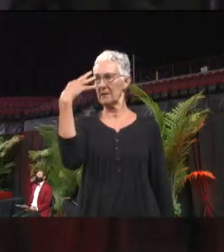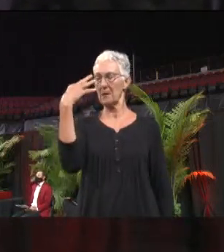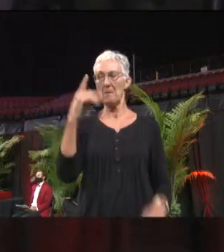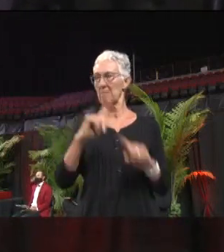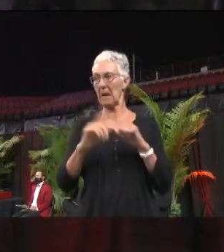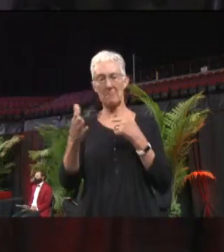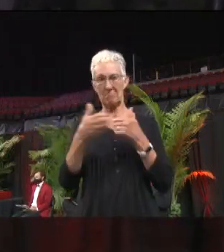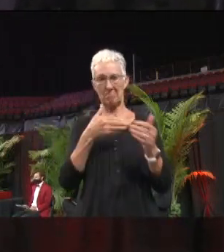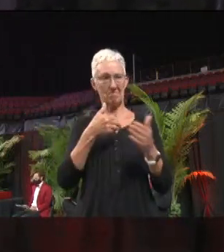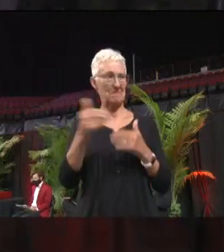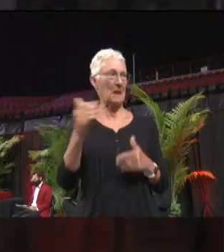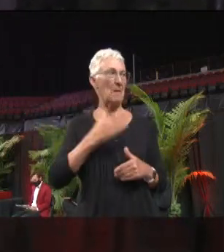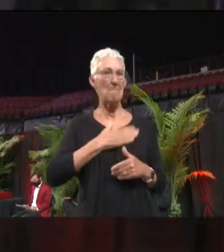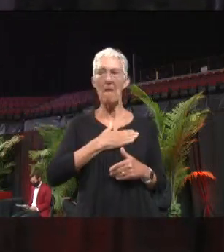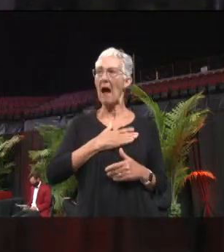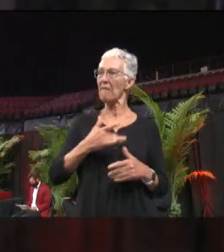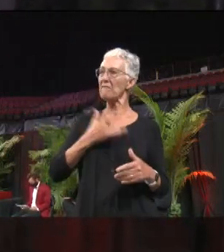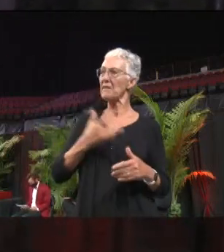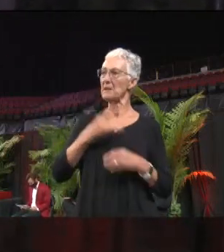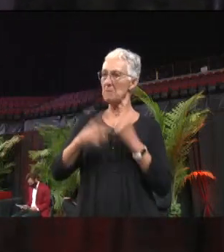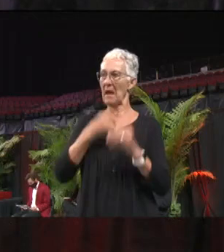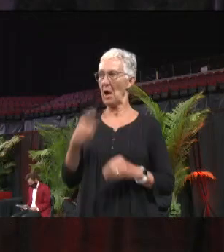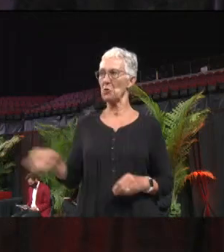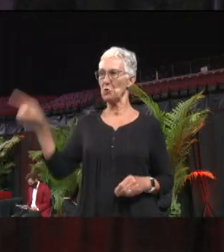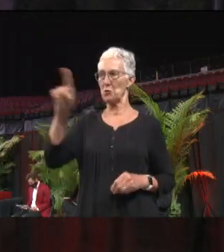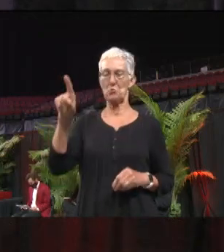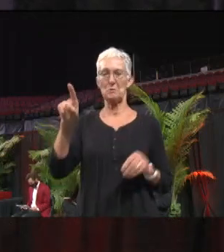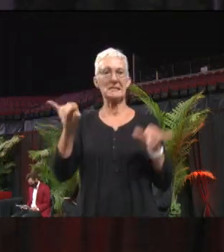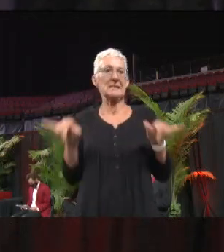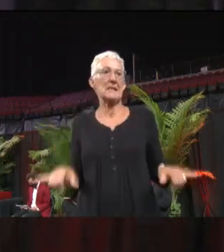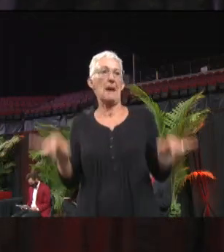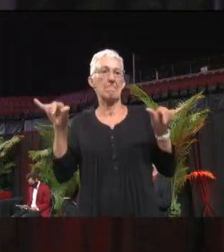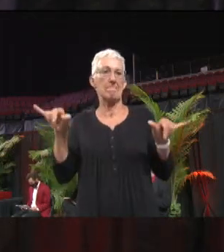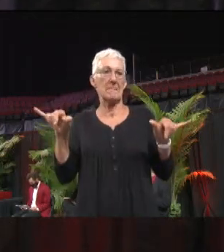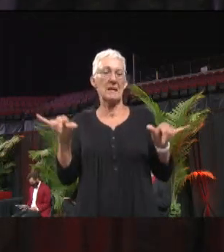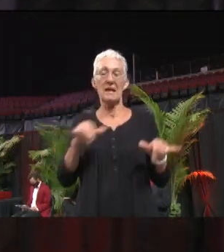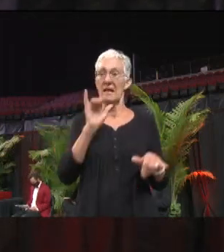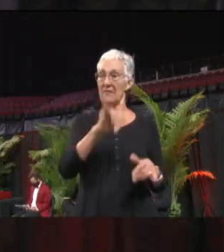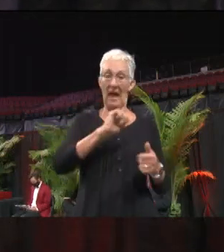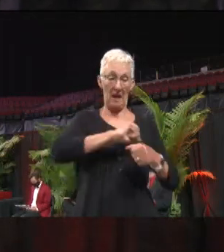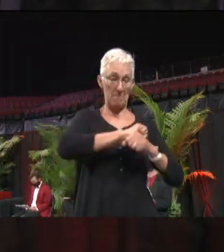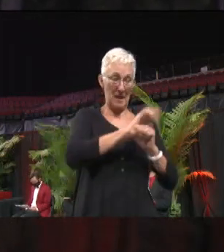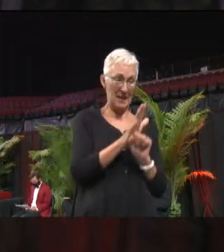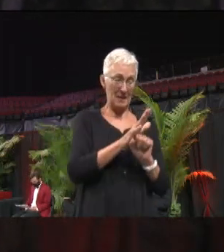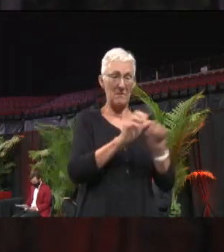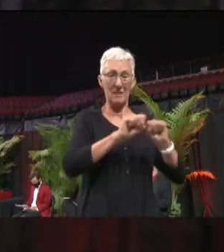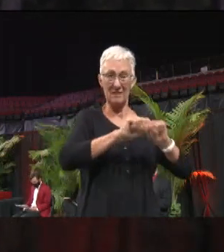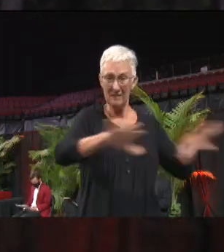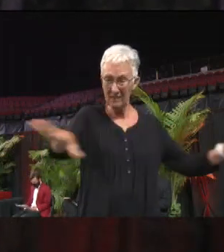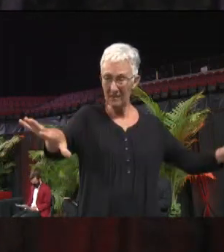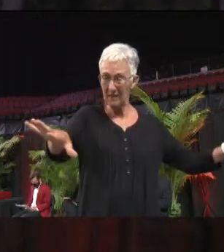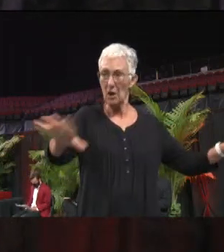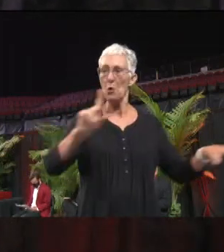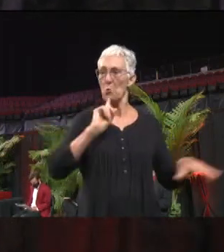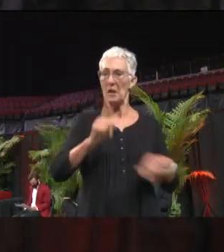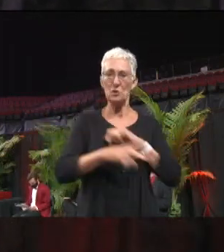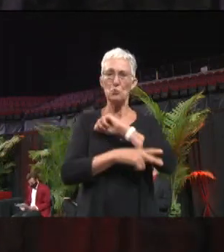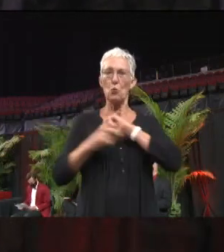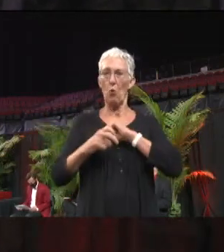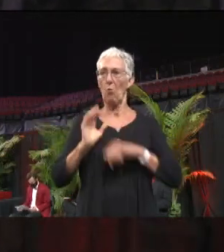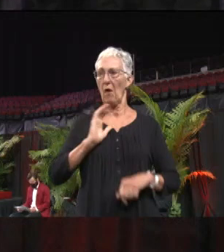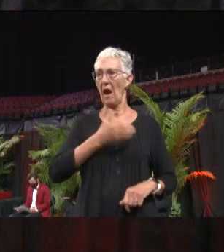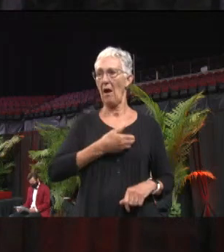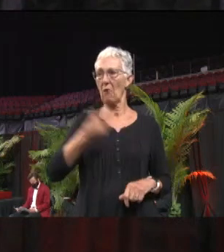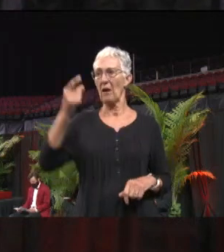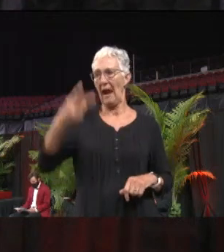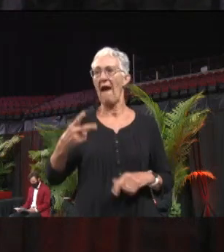A pandemic that we thought would take 1 or 2 months from us took the last half of our senior years. And for that, I'm